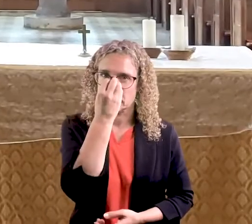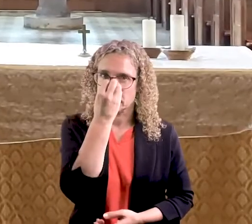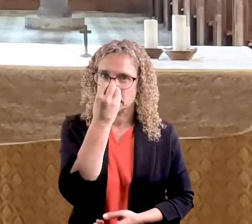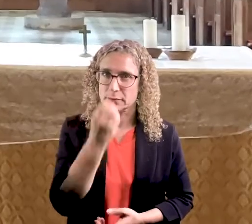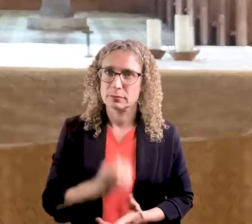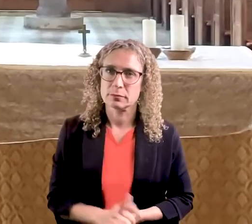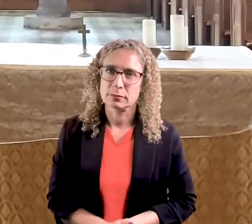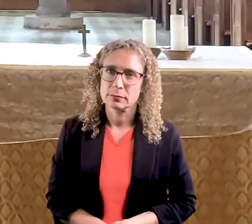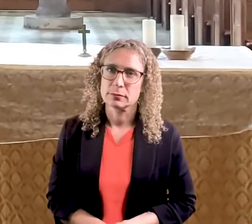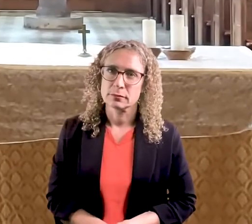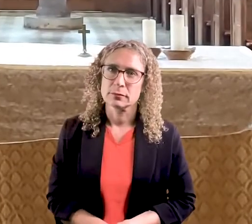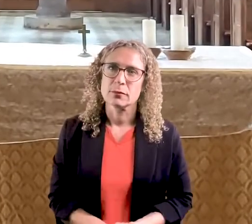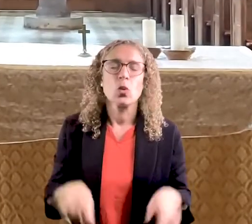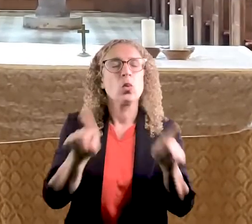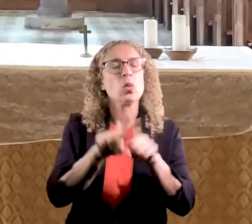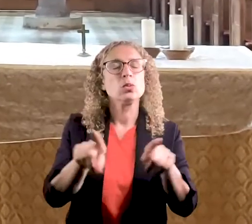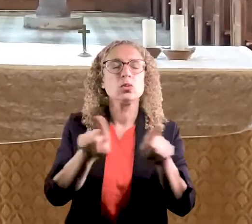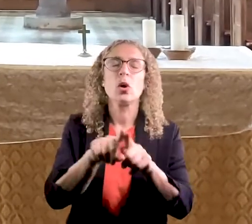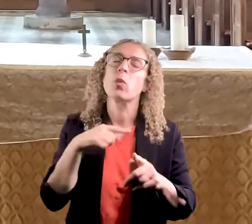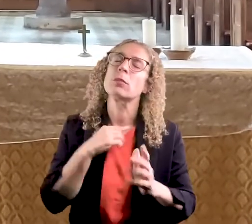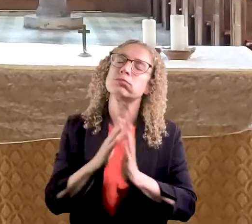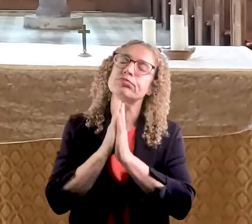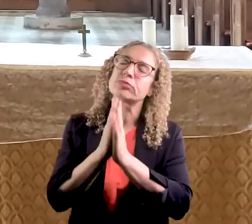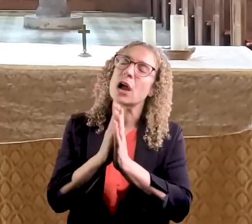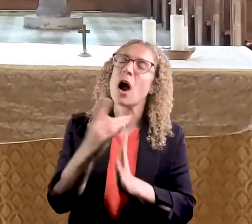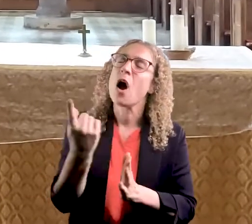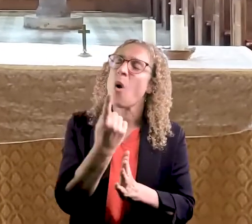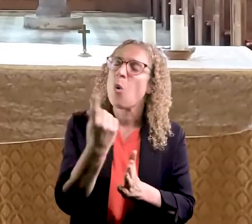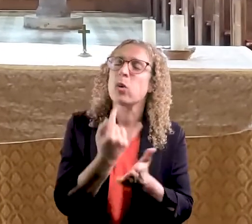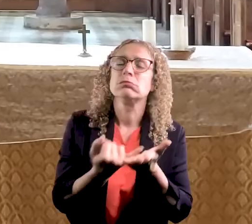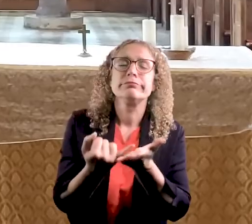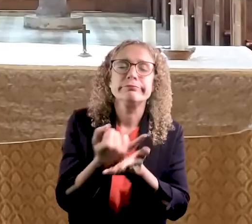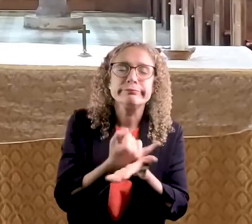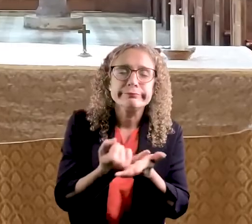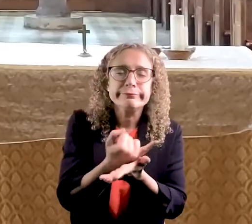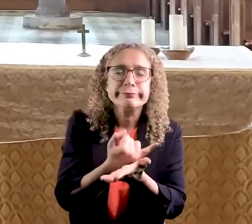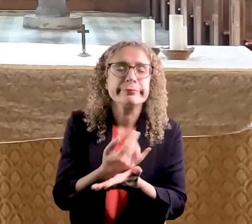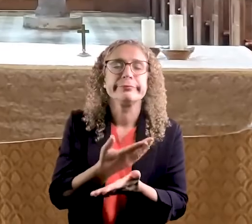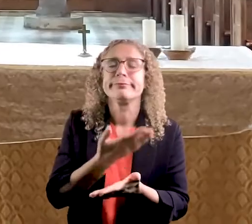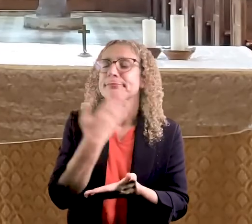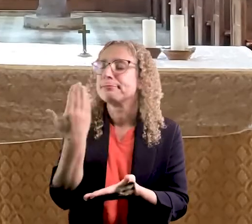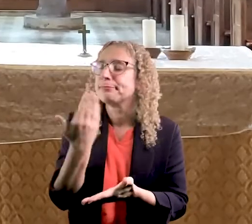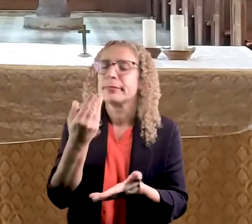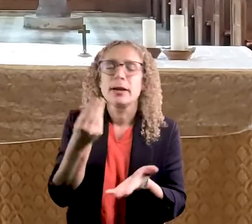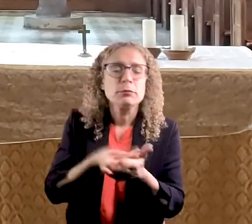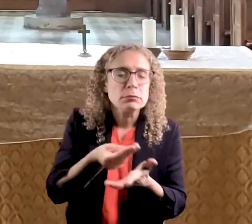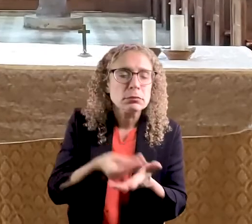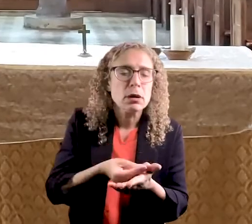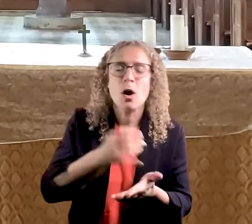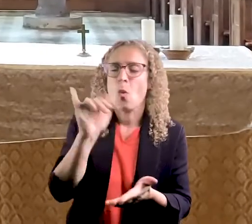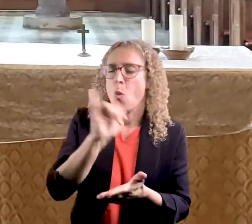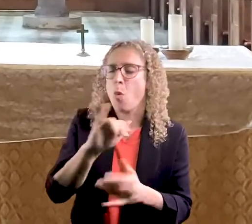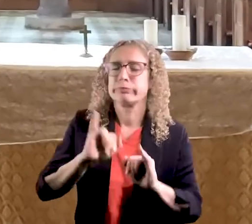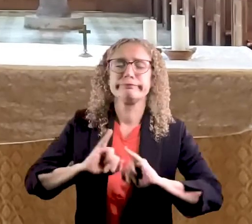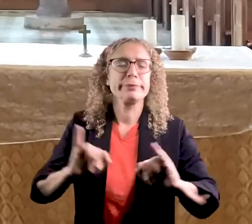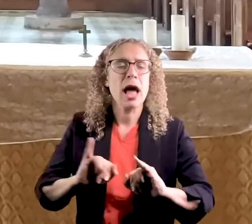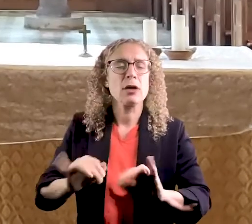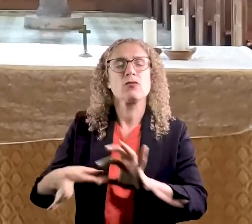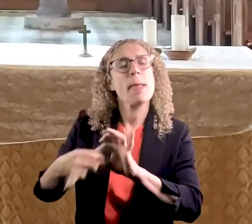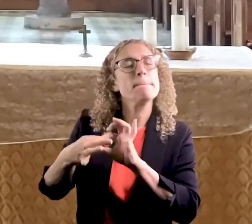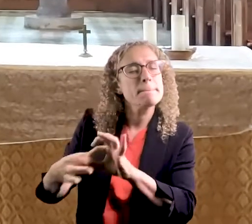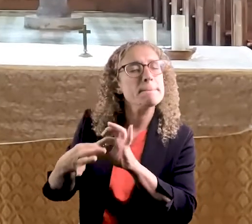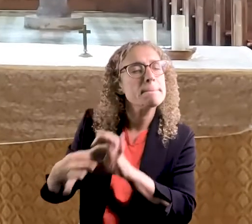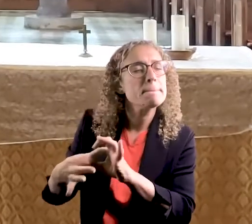We pray for those who are less fortunate, who live in poverty, economic poverty, and poverty